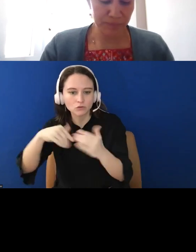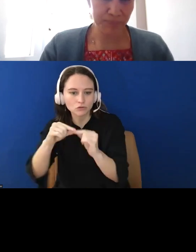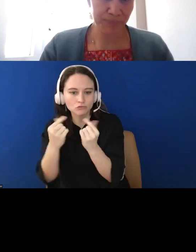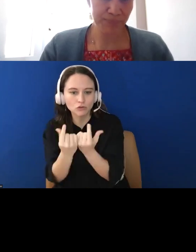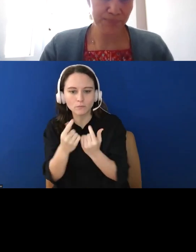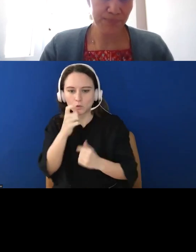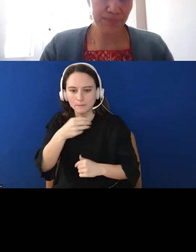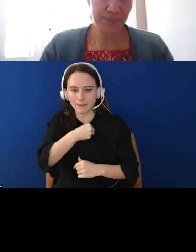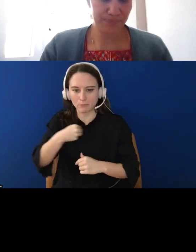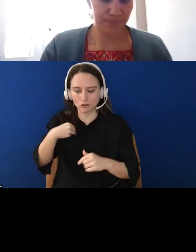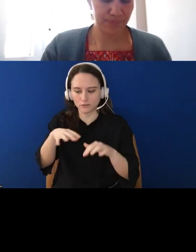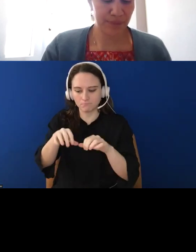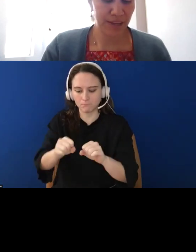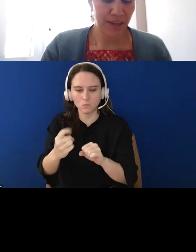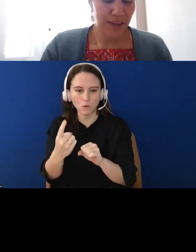territory.